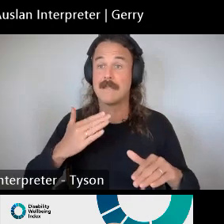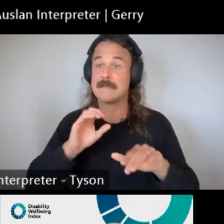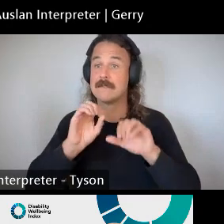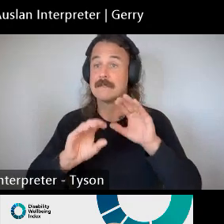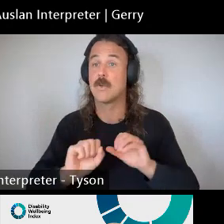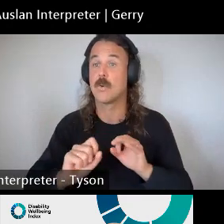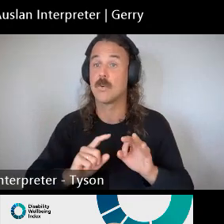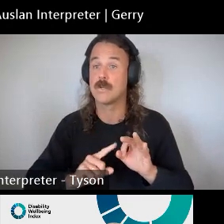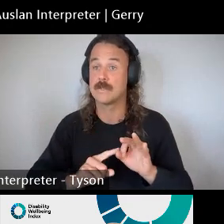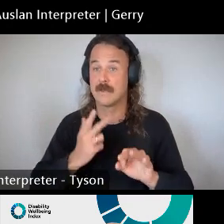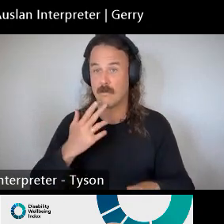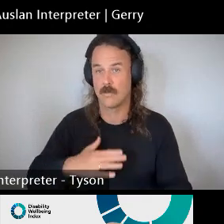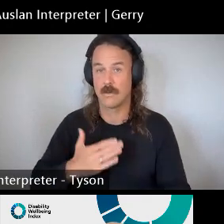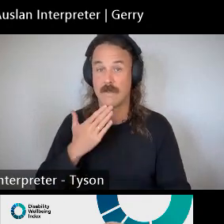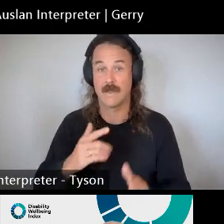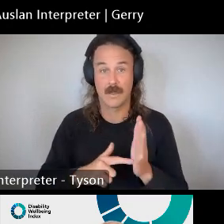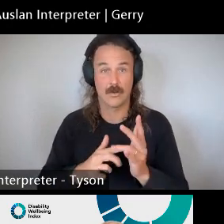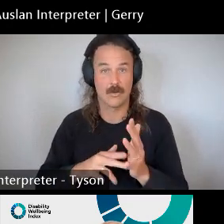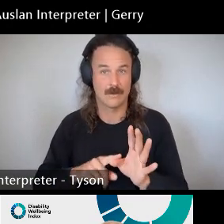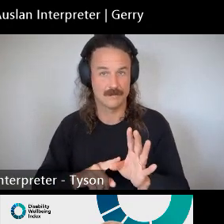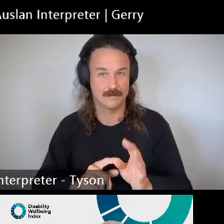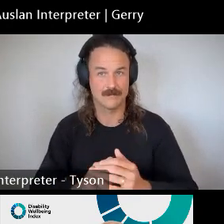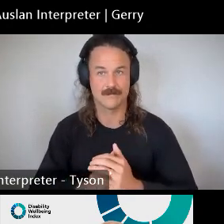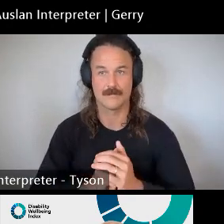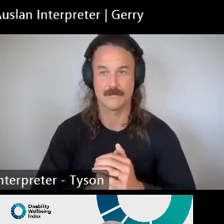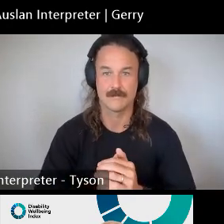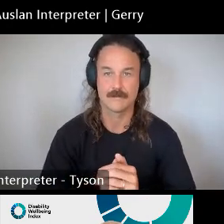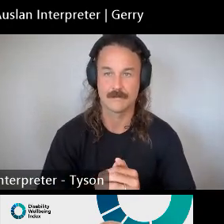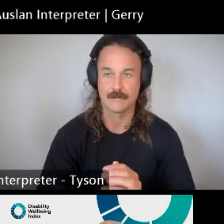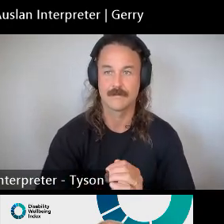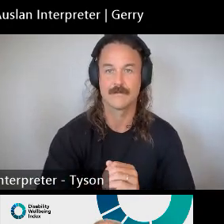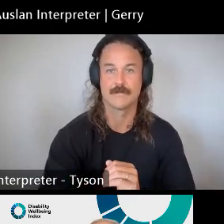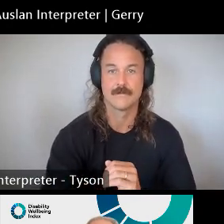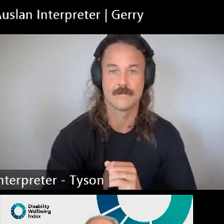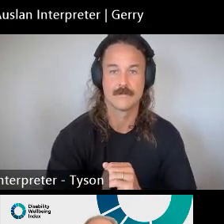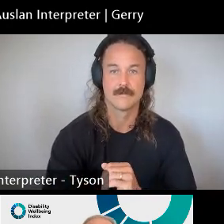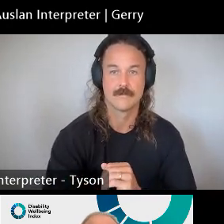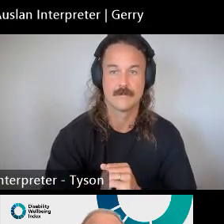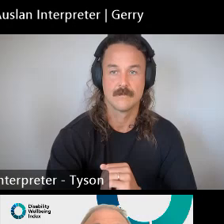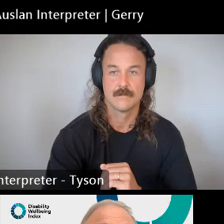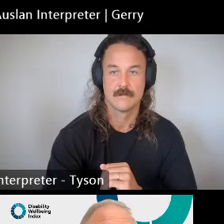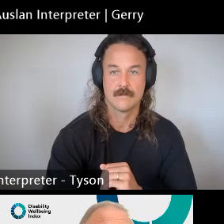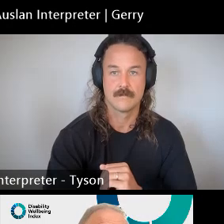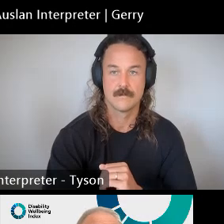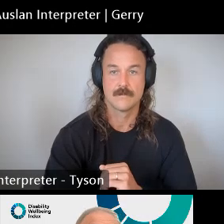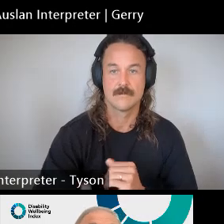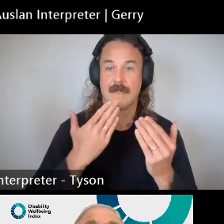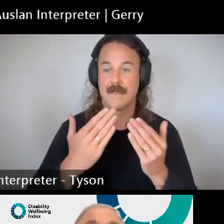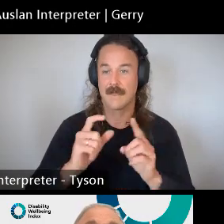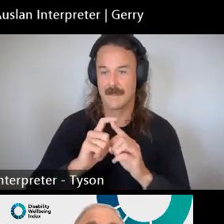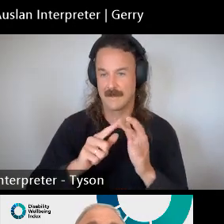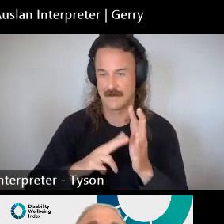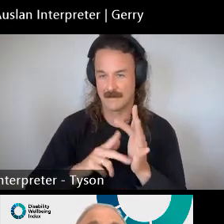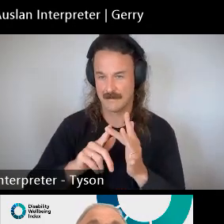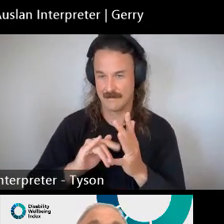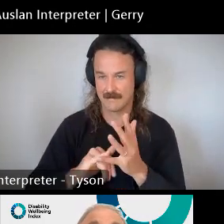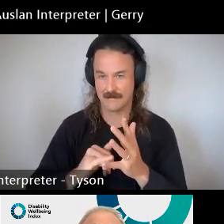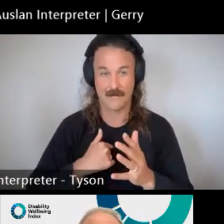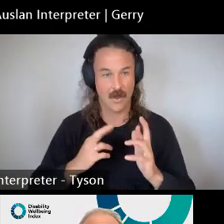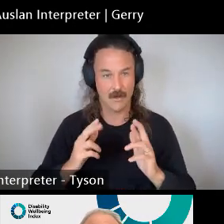Over to you. Thanks, Tony. Thanks, Dennis. I know everyone's very excited. I hope you are to see the